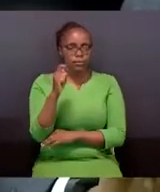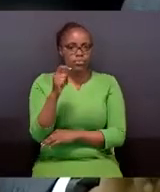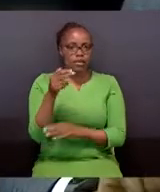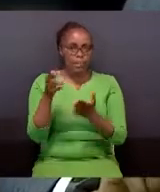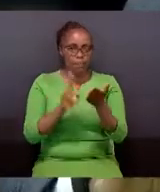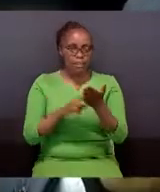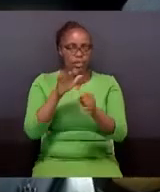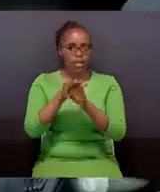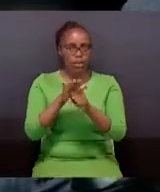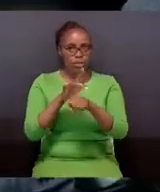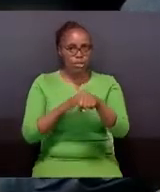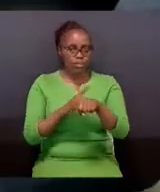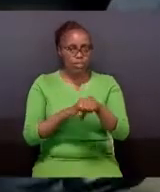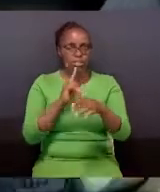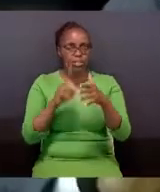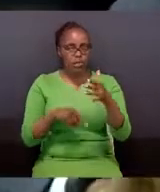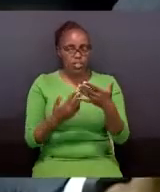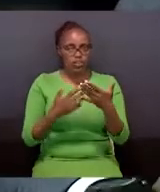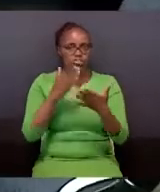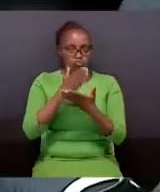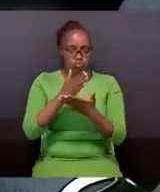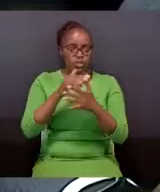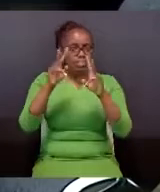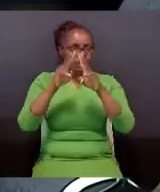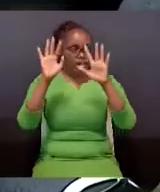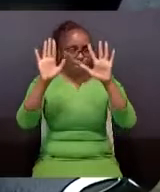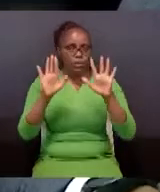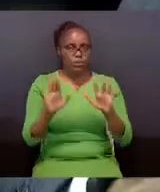repeated so many times, and it is actually very important.